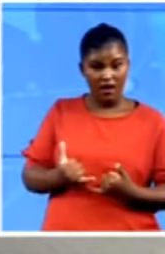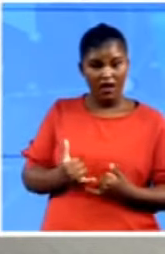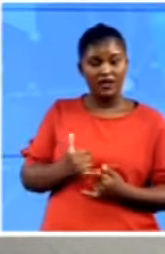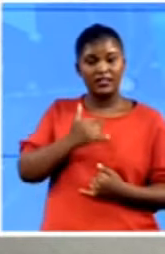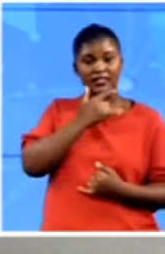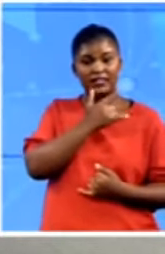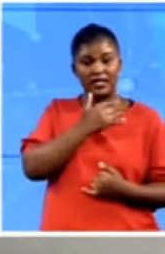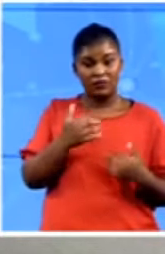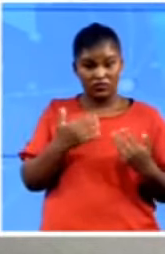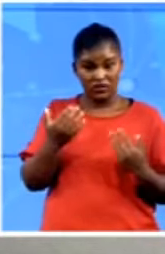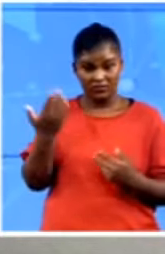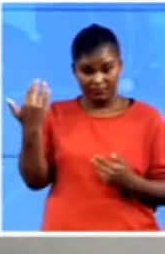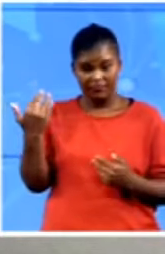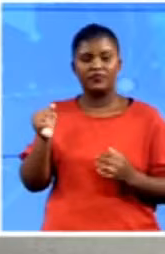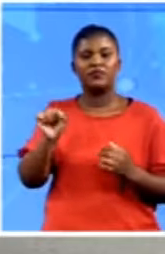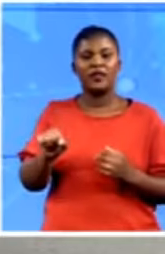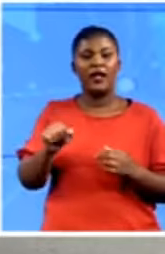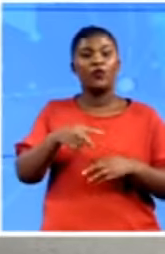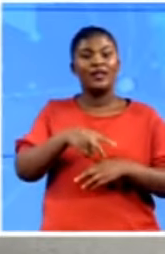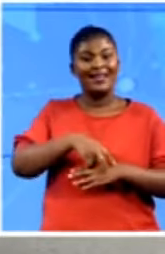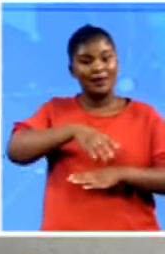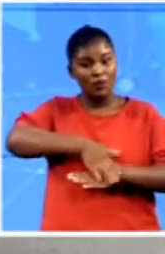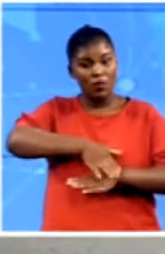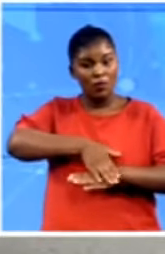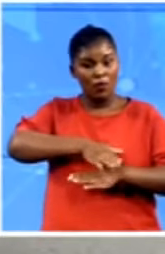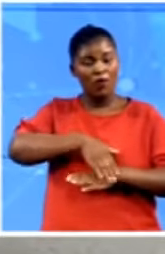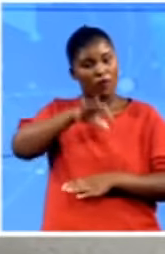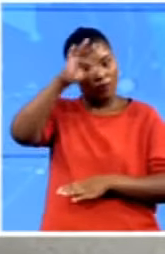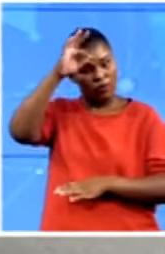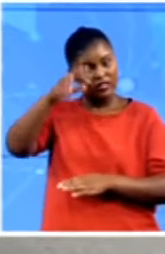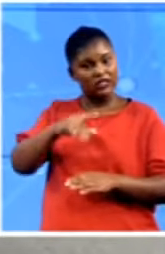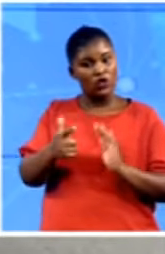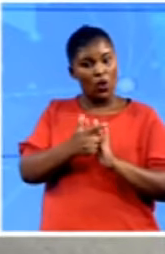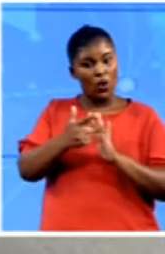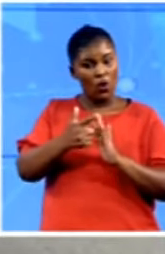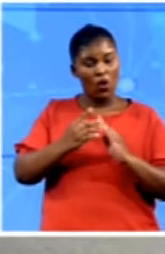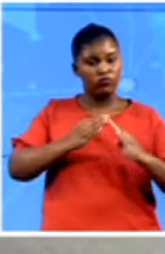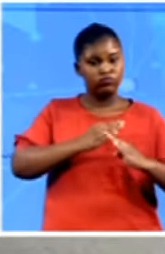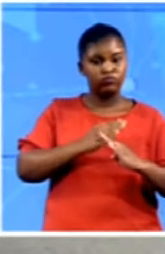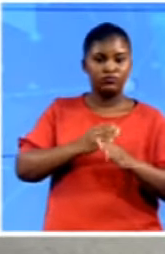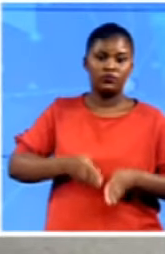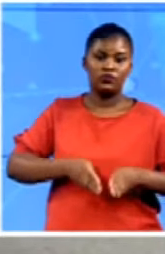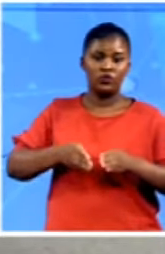a need for law enforcement agencies to be out on the road in particular to check,